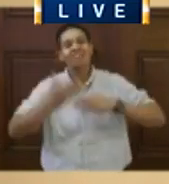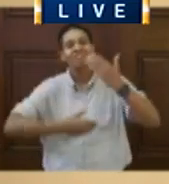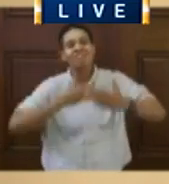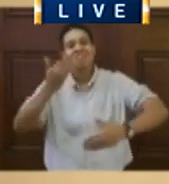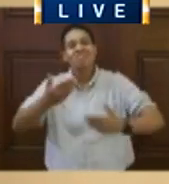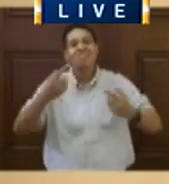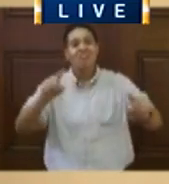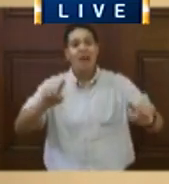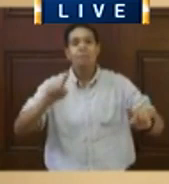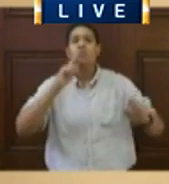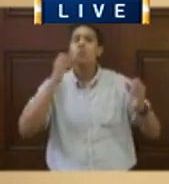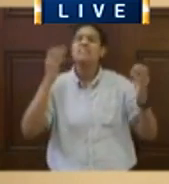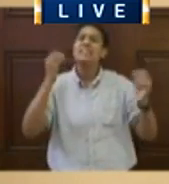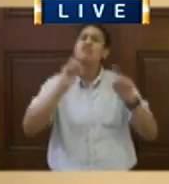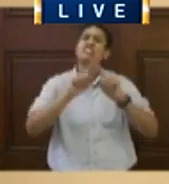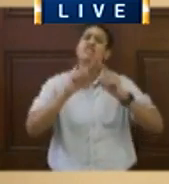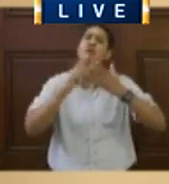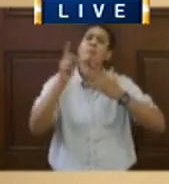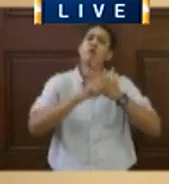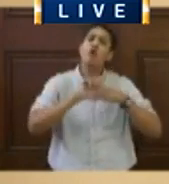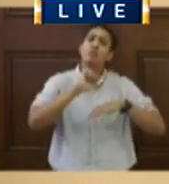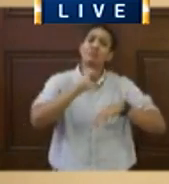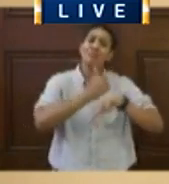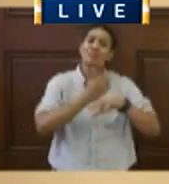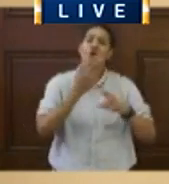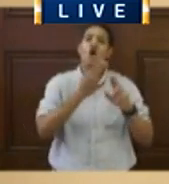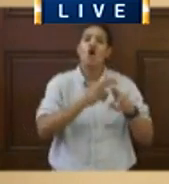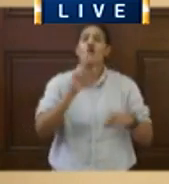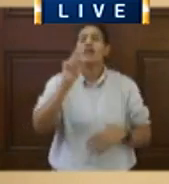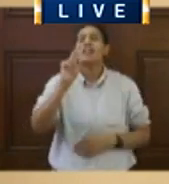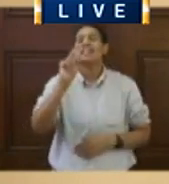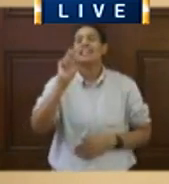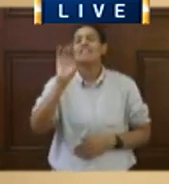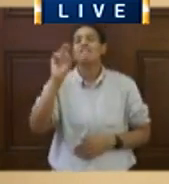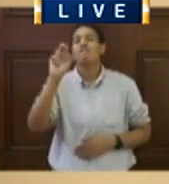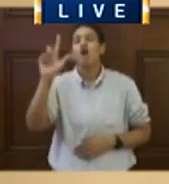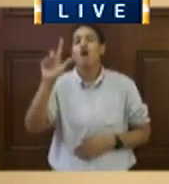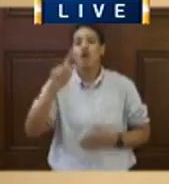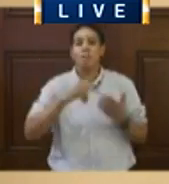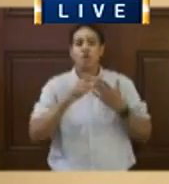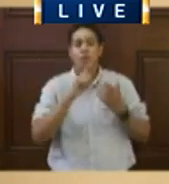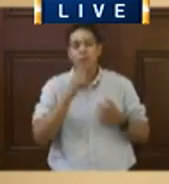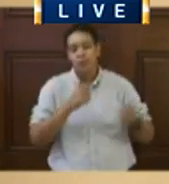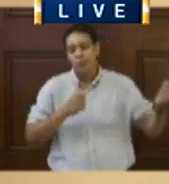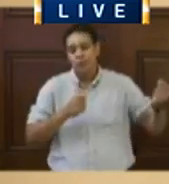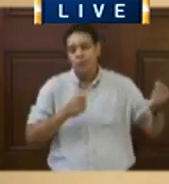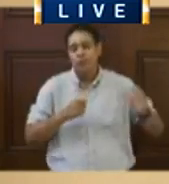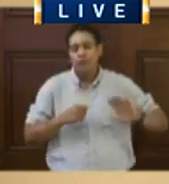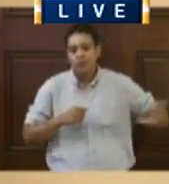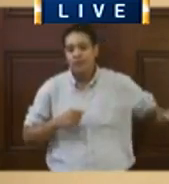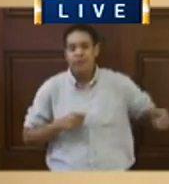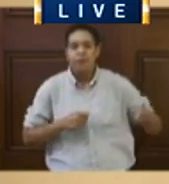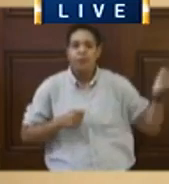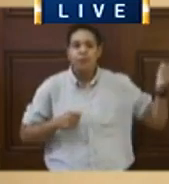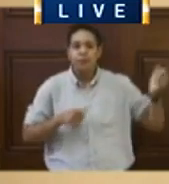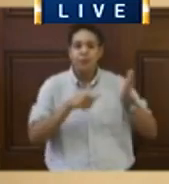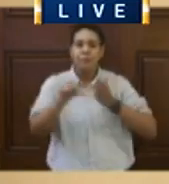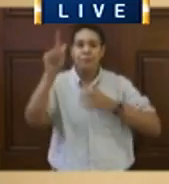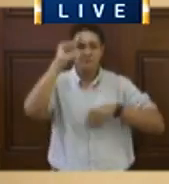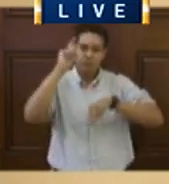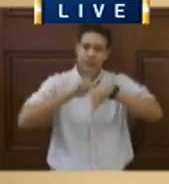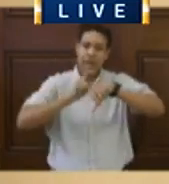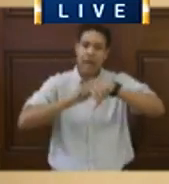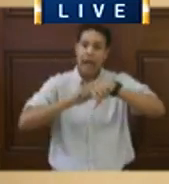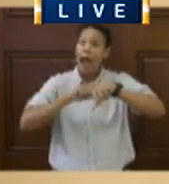will be designed, payment deferral programs, mortgage deferral programs, to defer payment for a period of time to